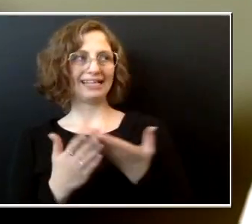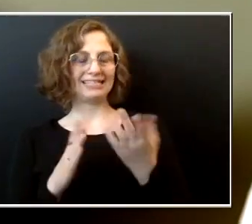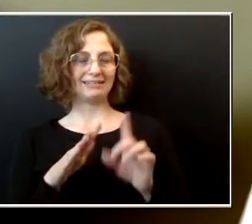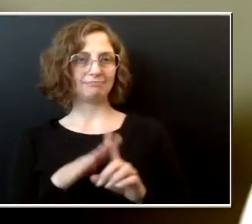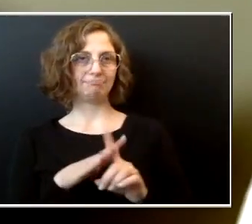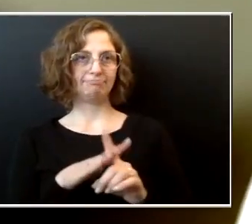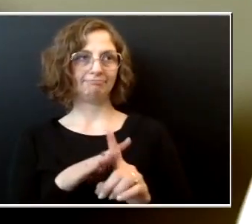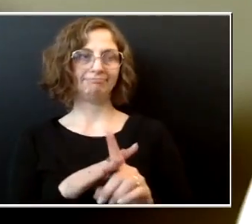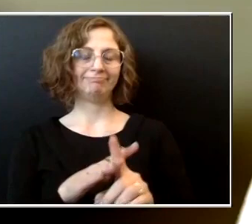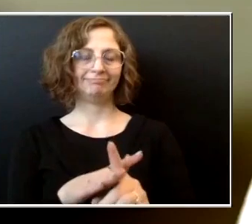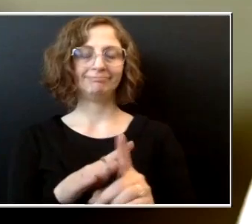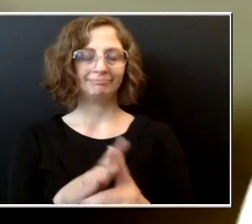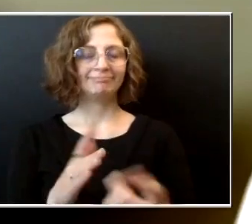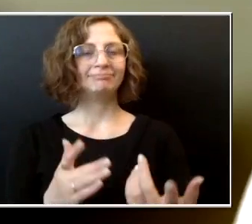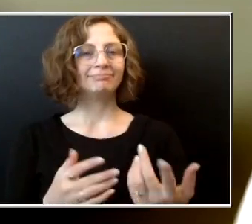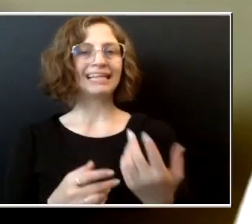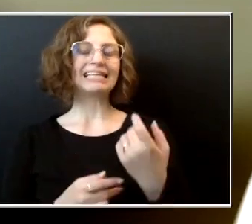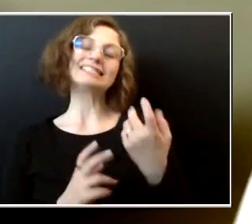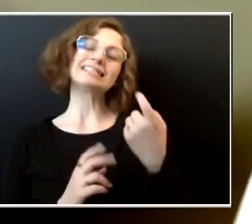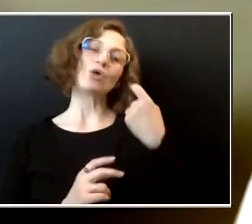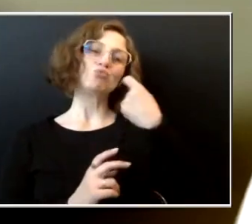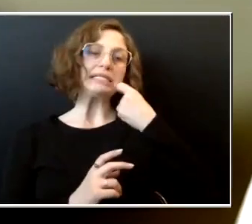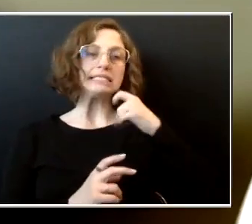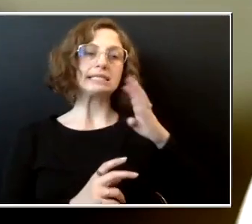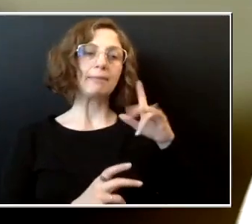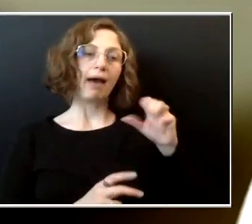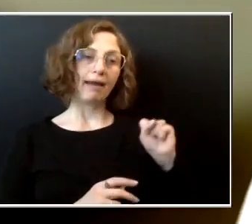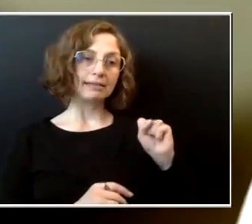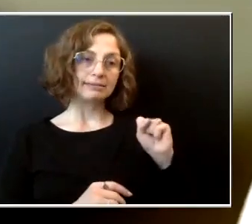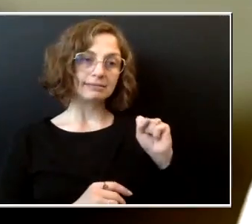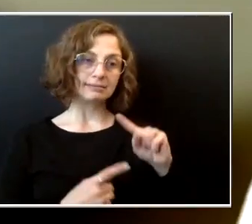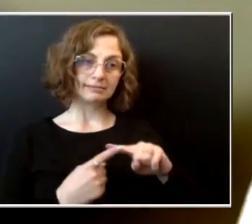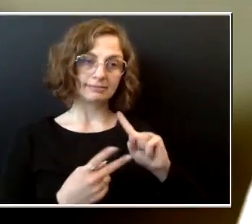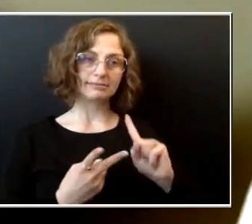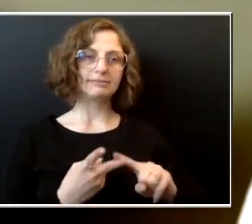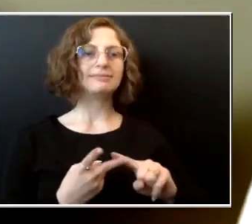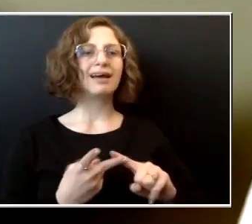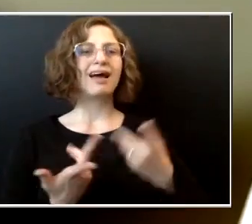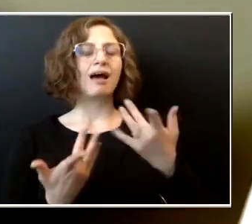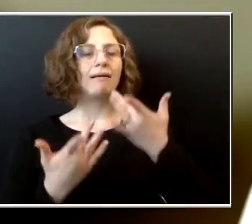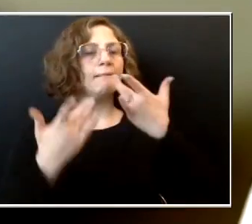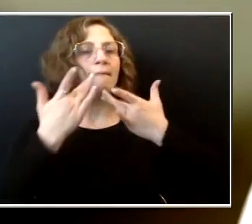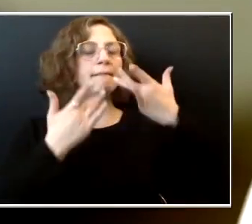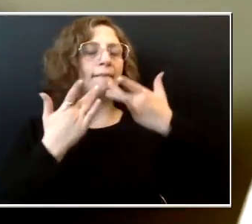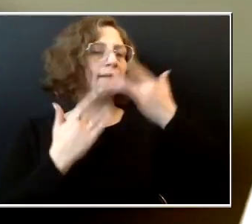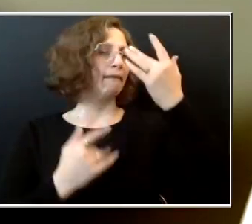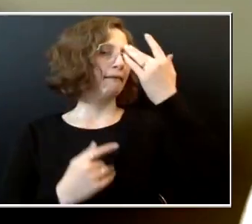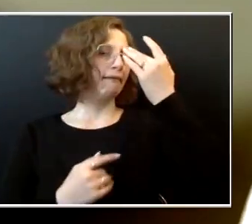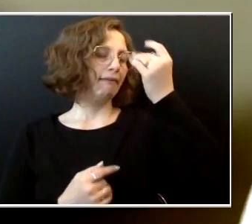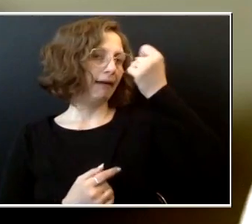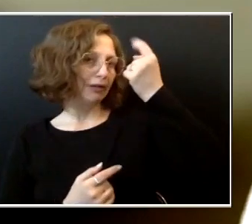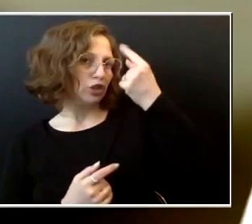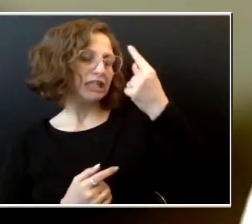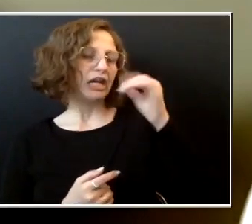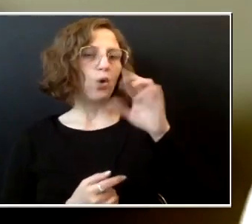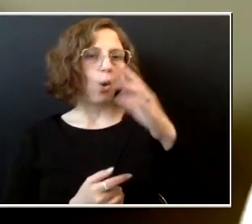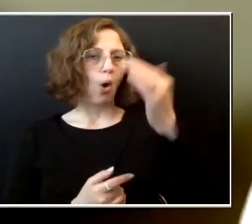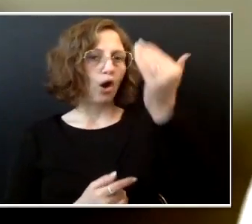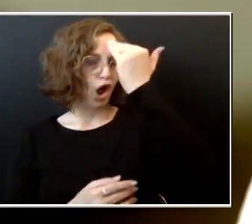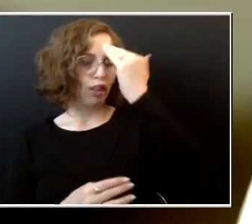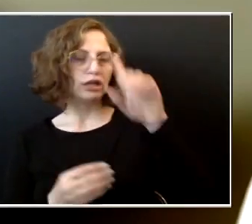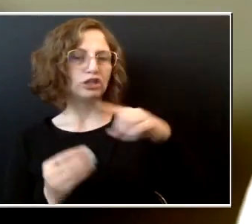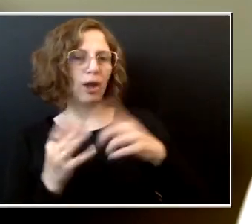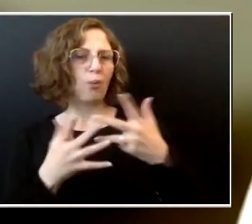recency bias. It's also just lack of knowledge or understanding of the past, because we've seen these things before in different